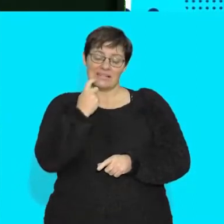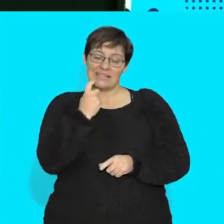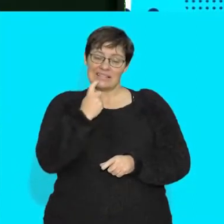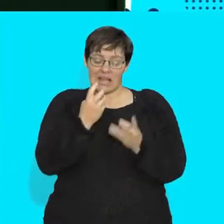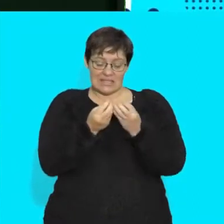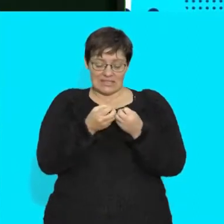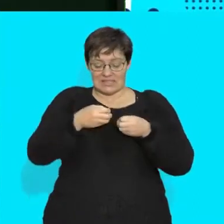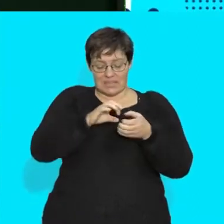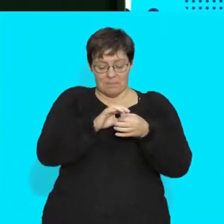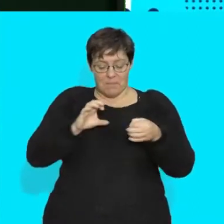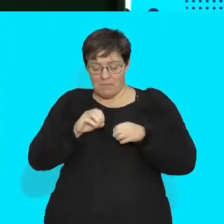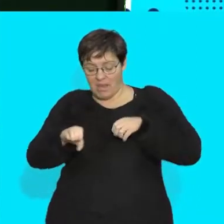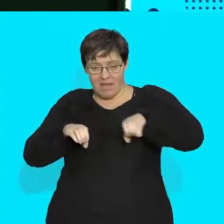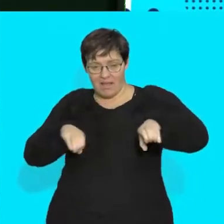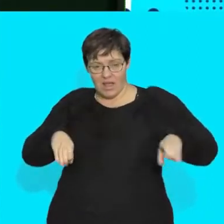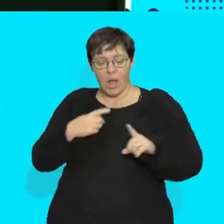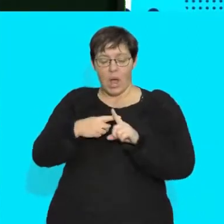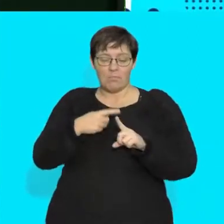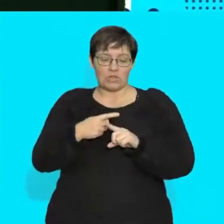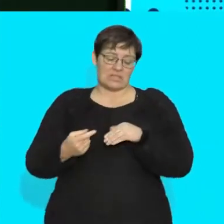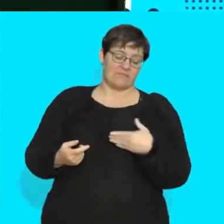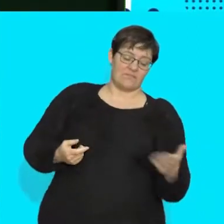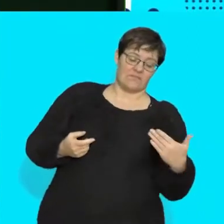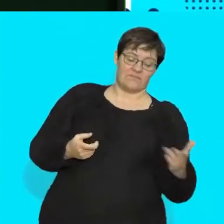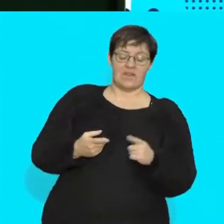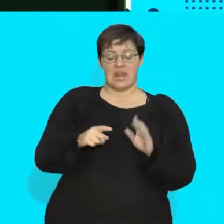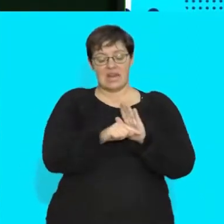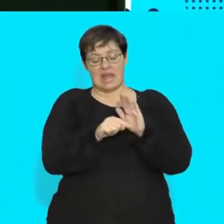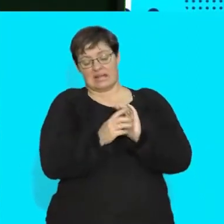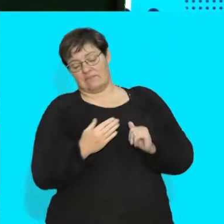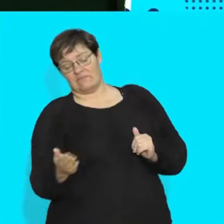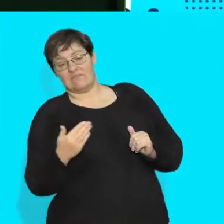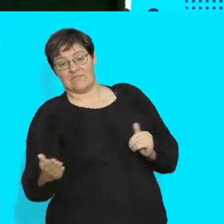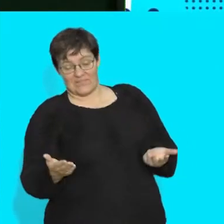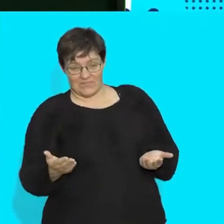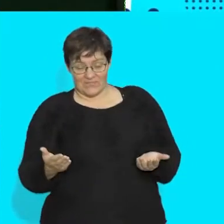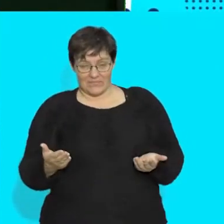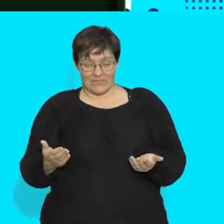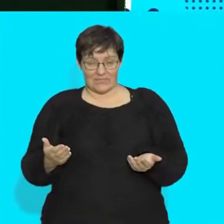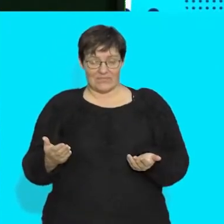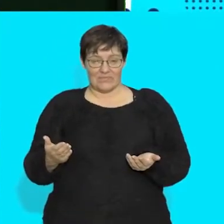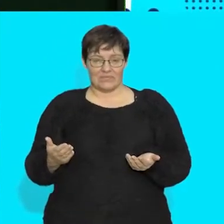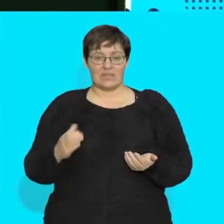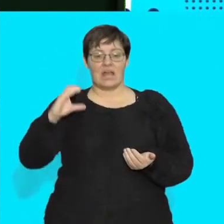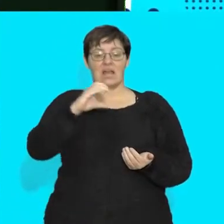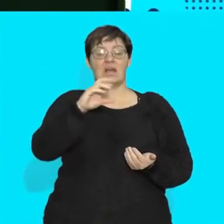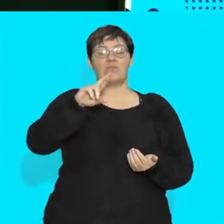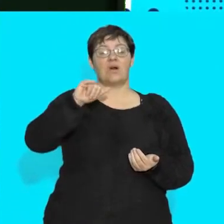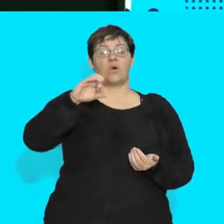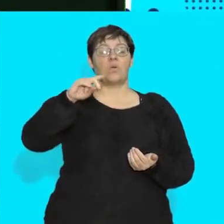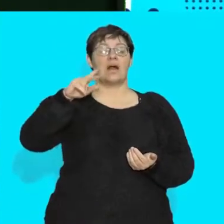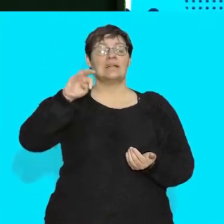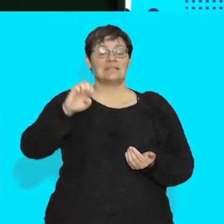the molten liquid. And so the positive ions can go in one direction, the negative ions can go in another direction. The